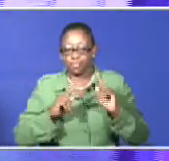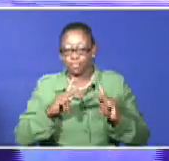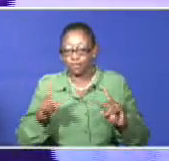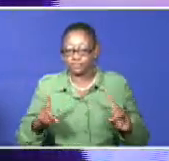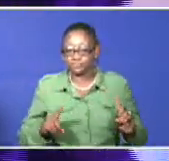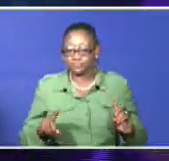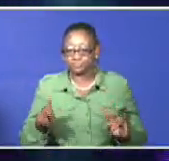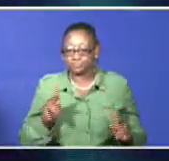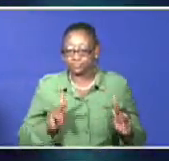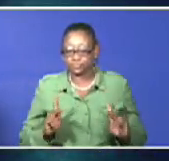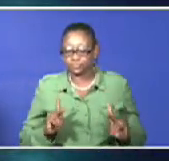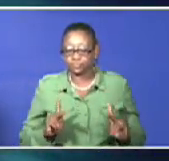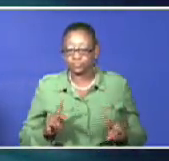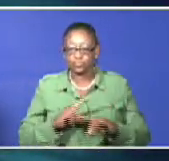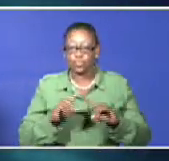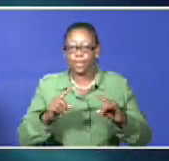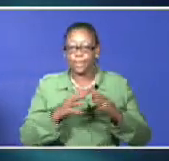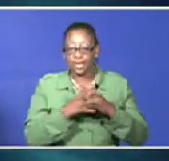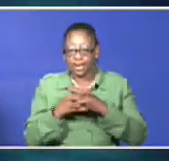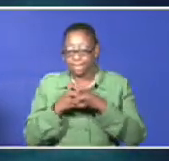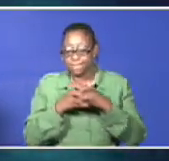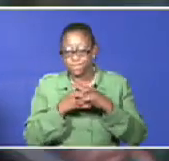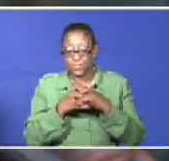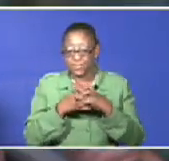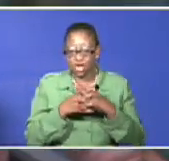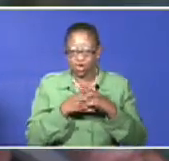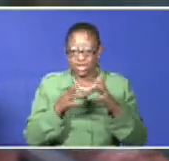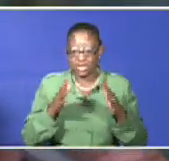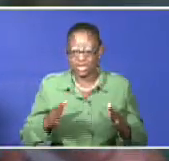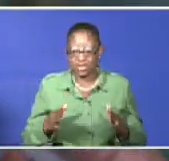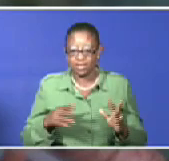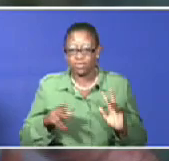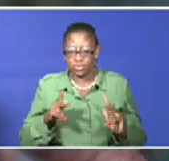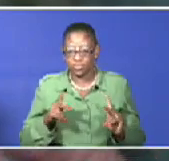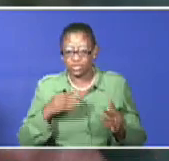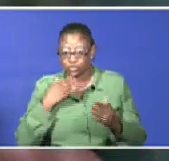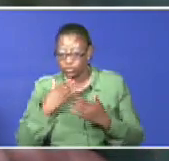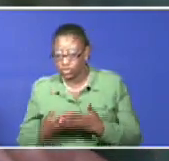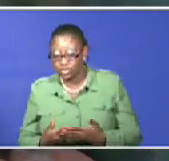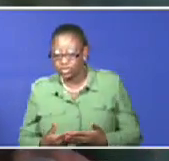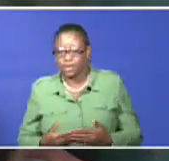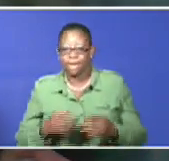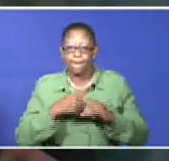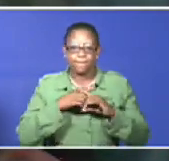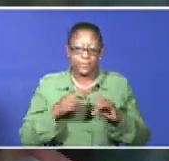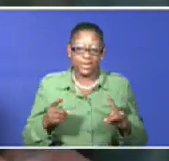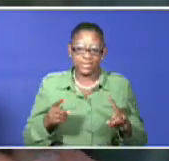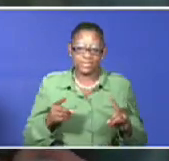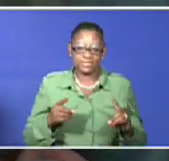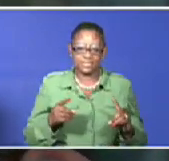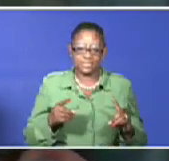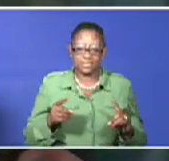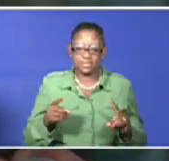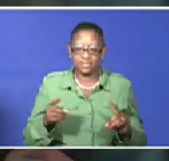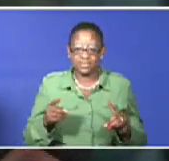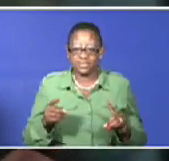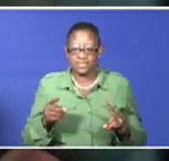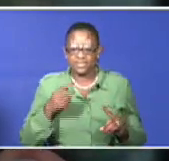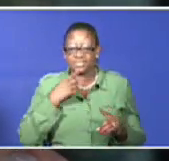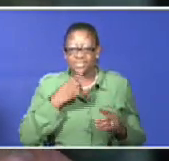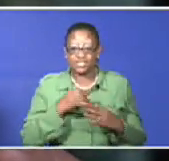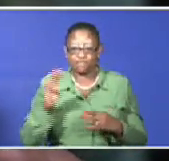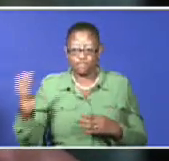stay for an American tourist is 4 nights. An average stay for Canadian tourists is